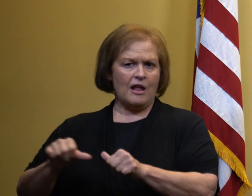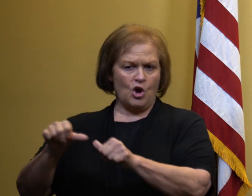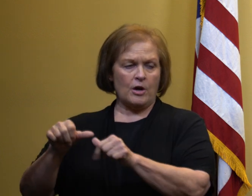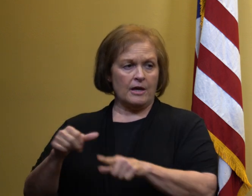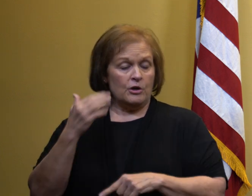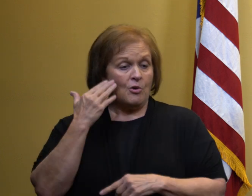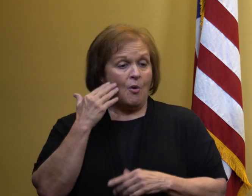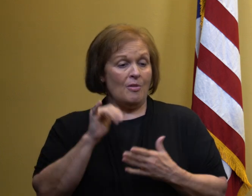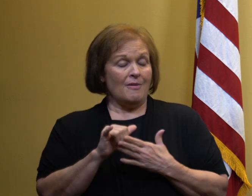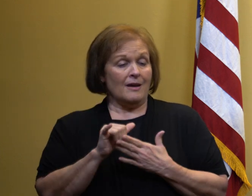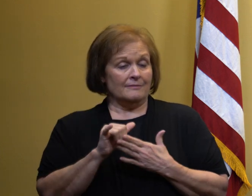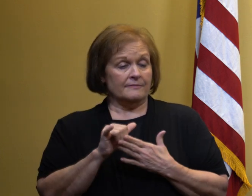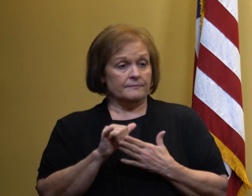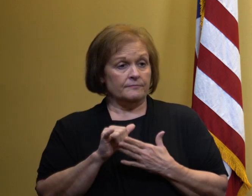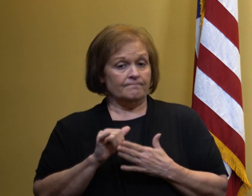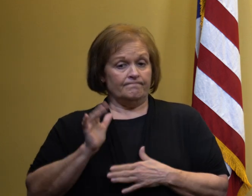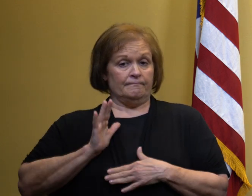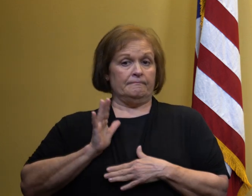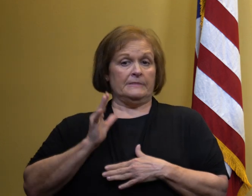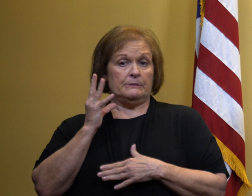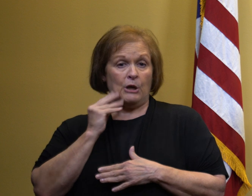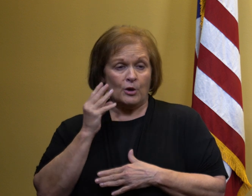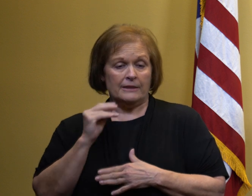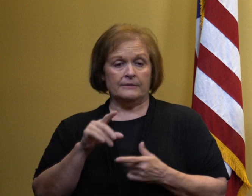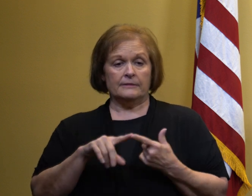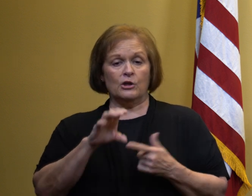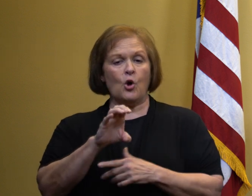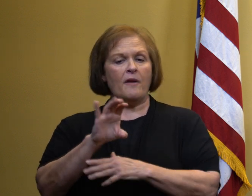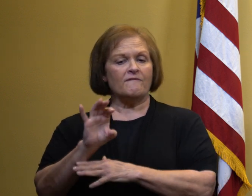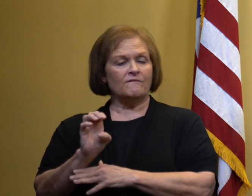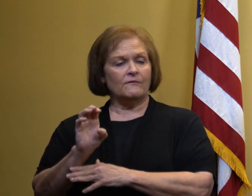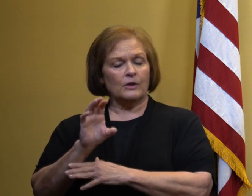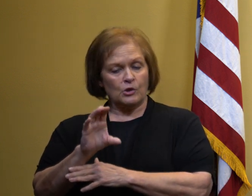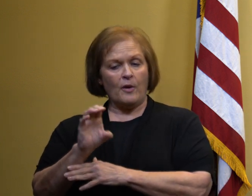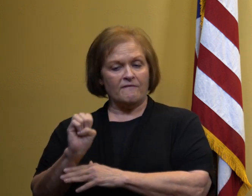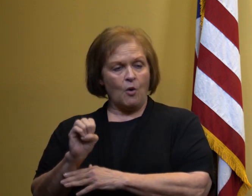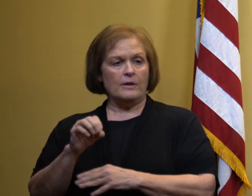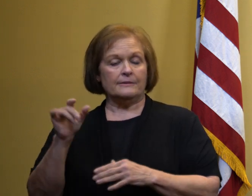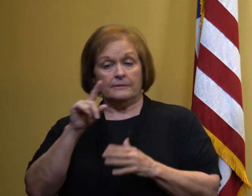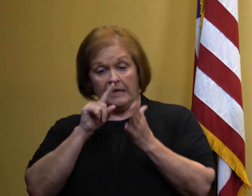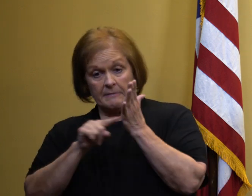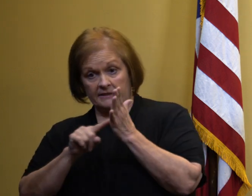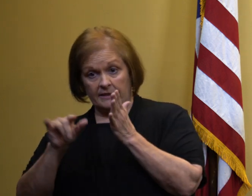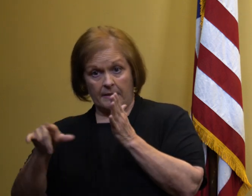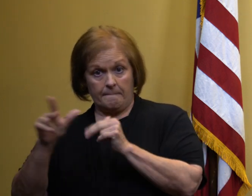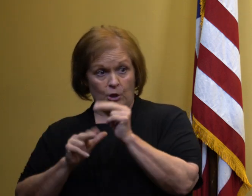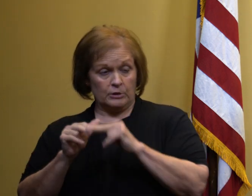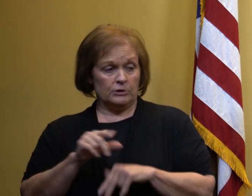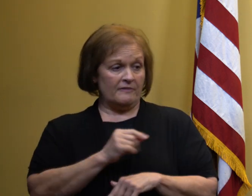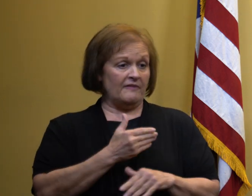looking at past experiences, code enforcement performed an inspection there,